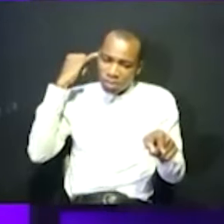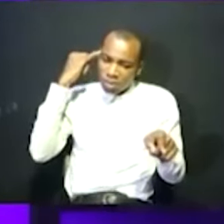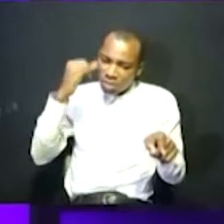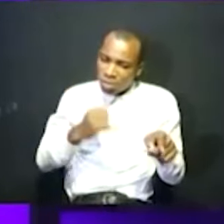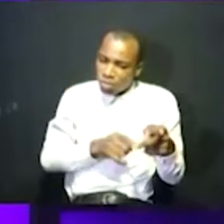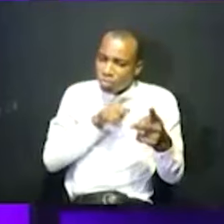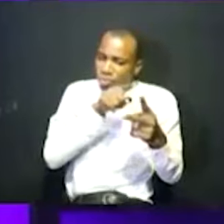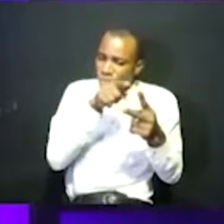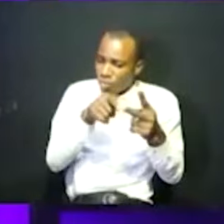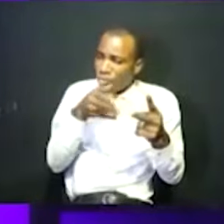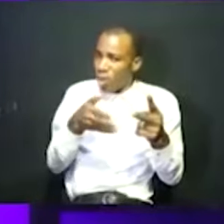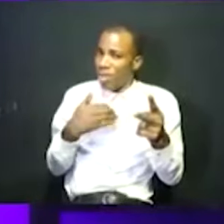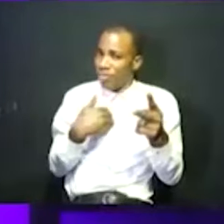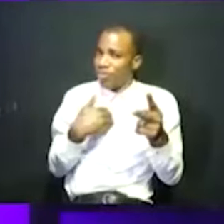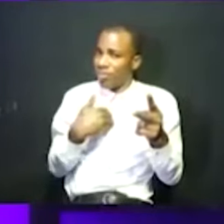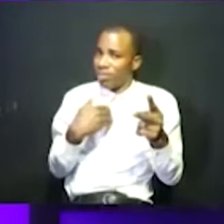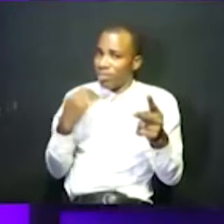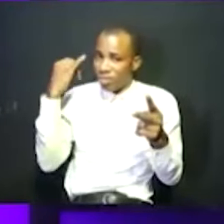So I